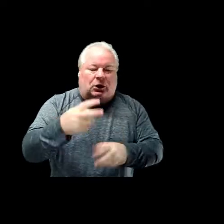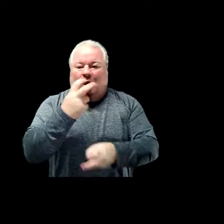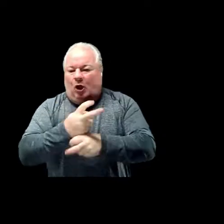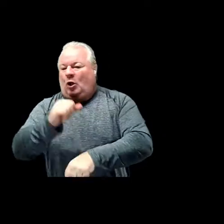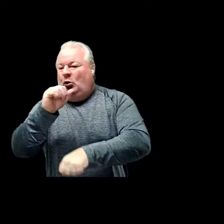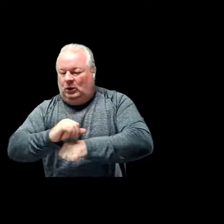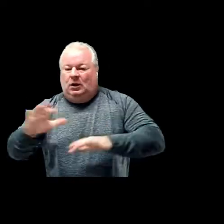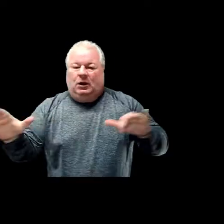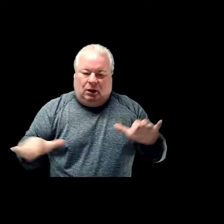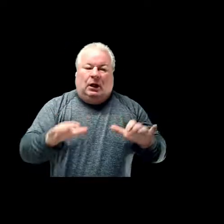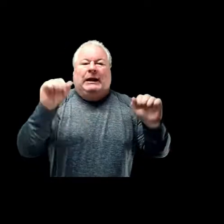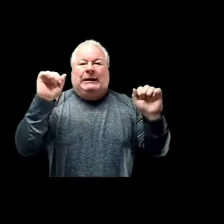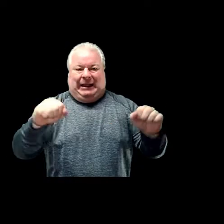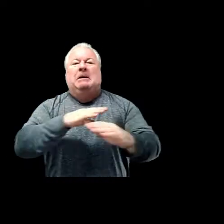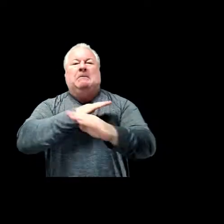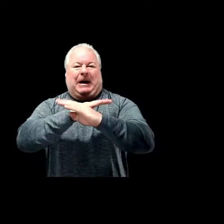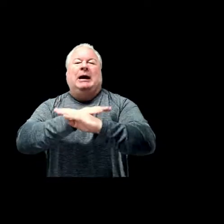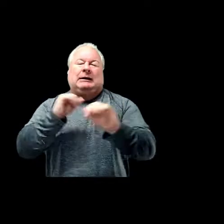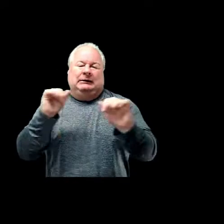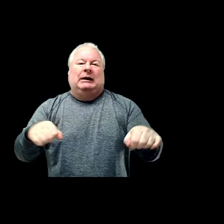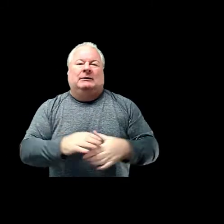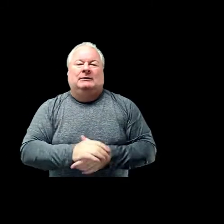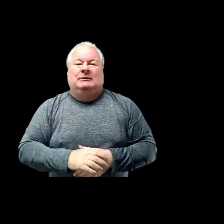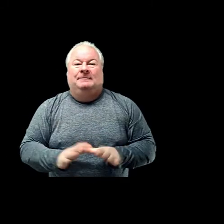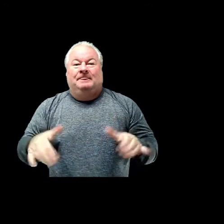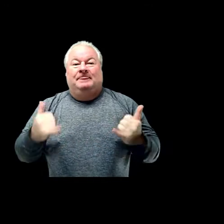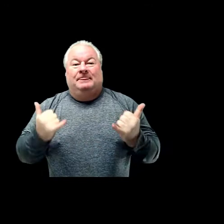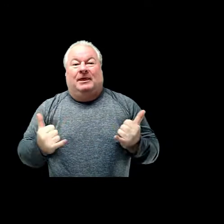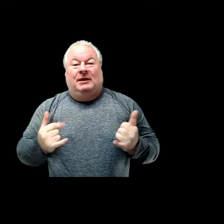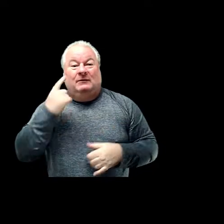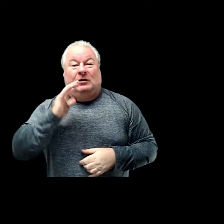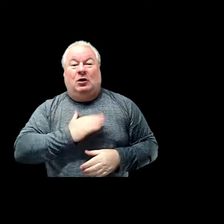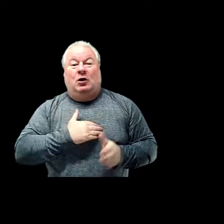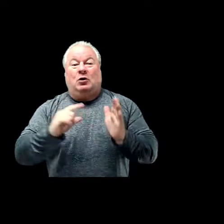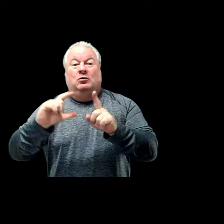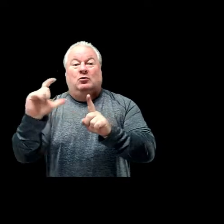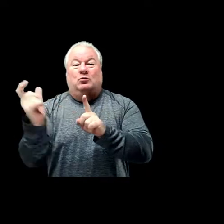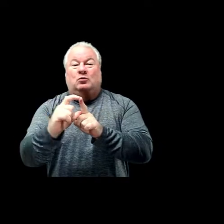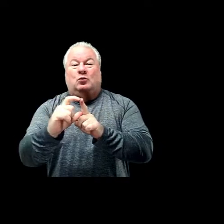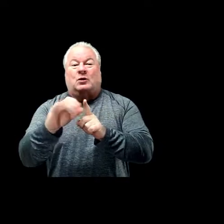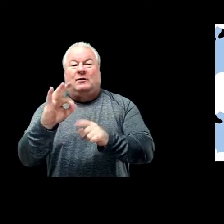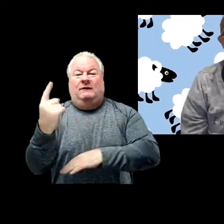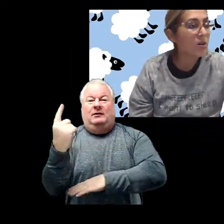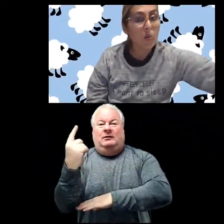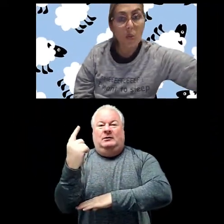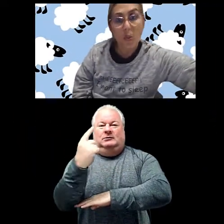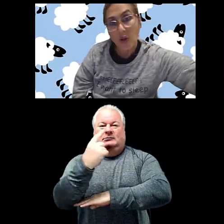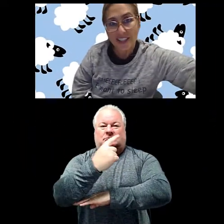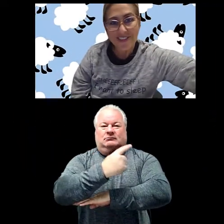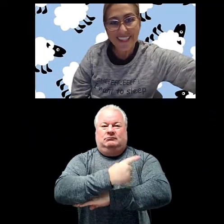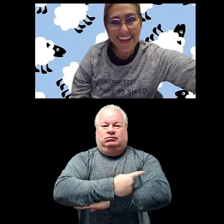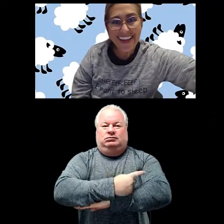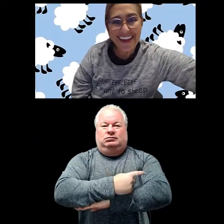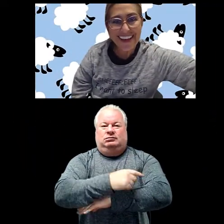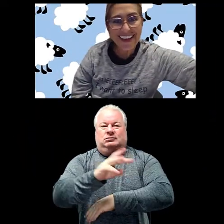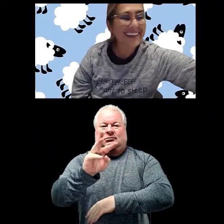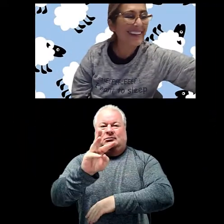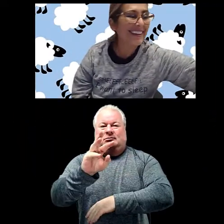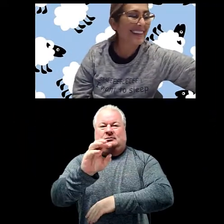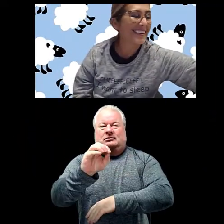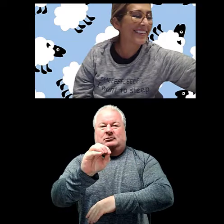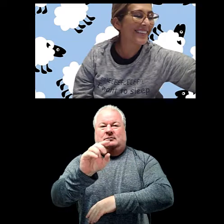honesty, and hard work. And now for our word of the